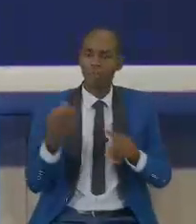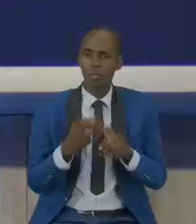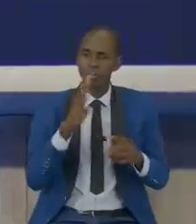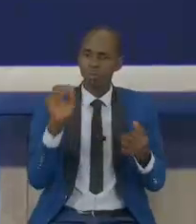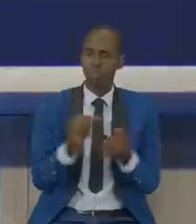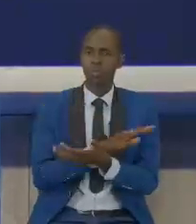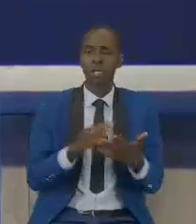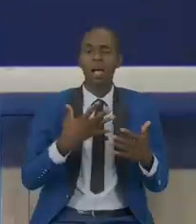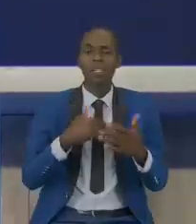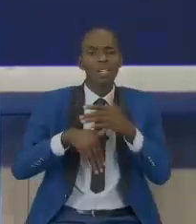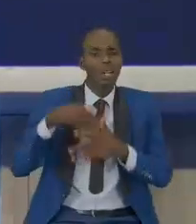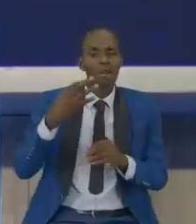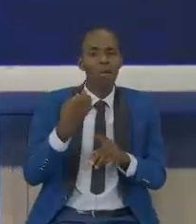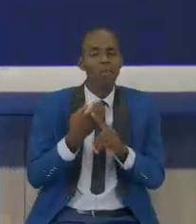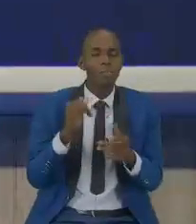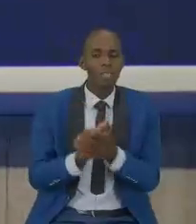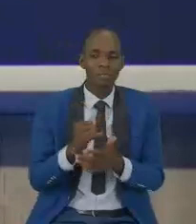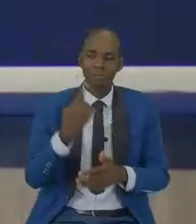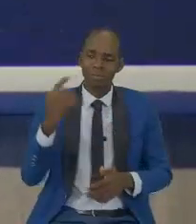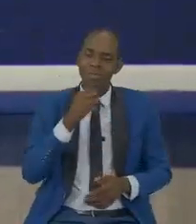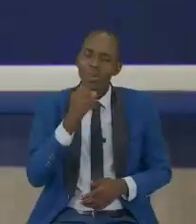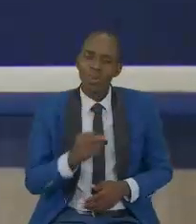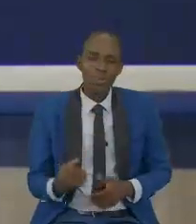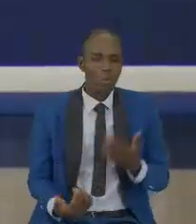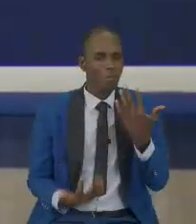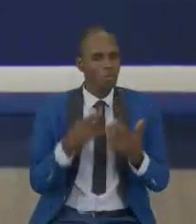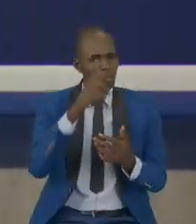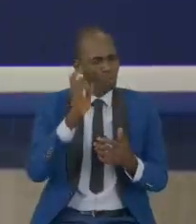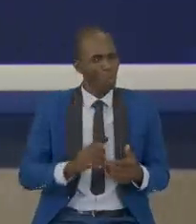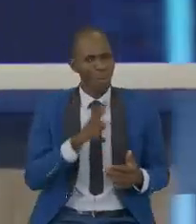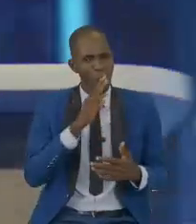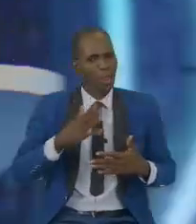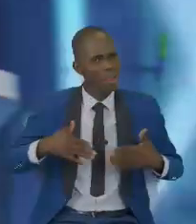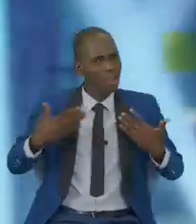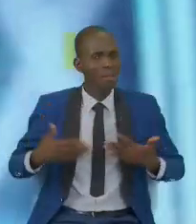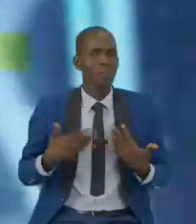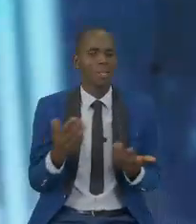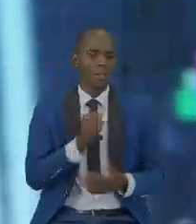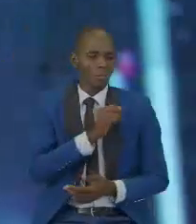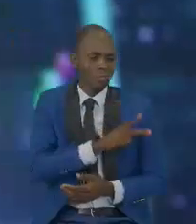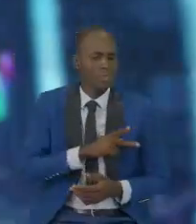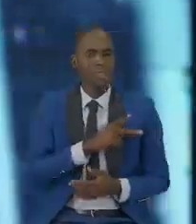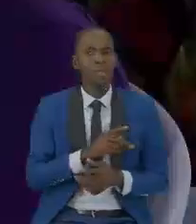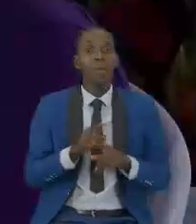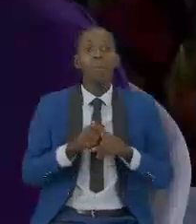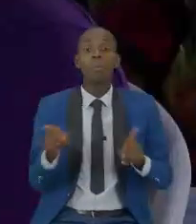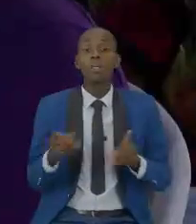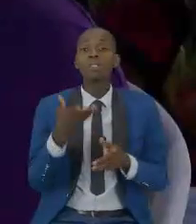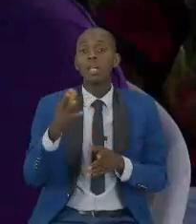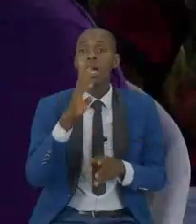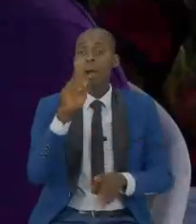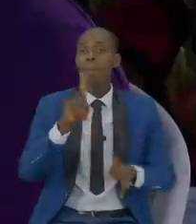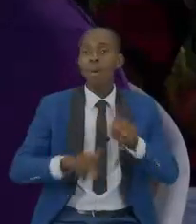ancient furnace where you are. You should be very grateful. But there are people like Naaman,